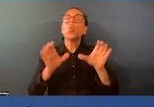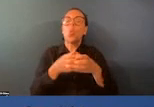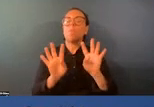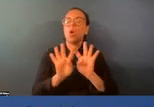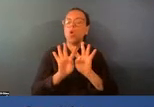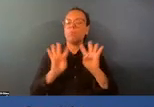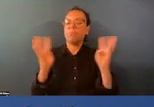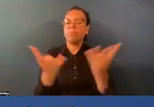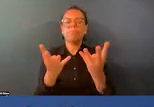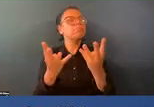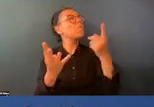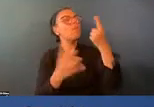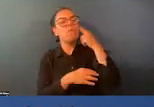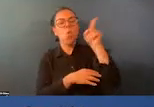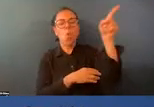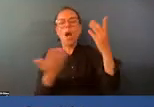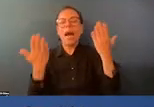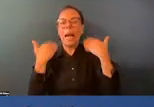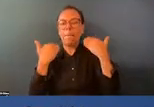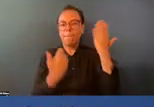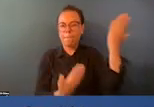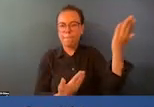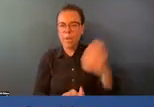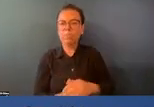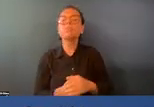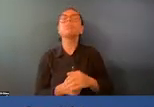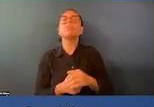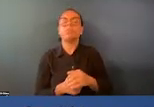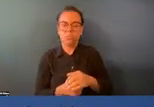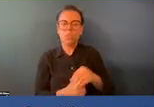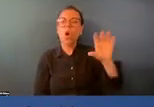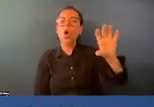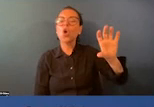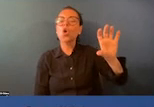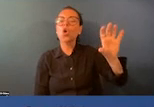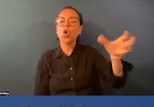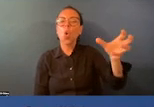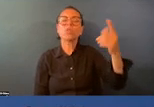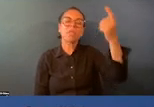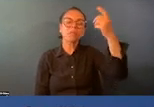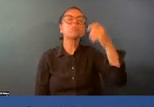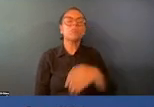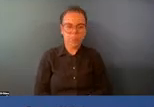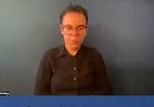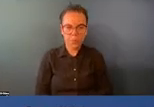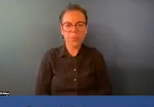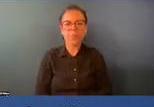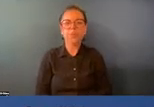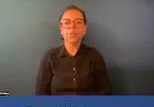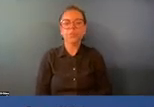Hydrometeorology, Committee for Environmental Protection and the Government Republic of